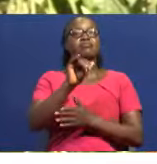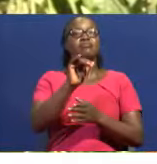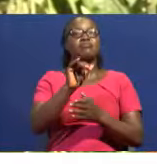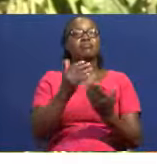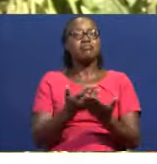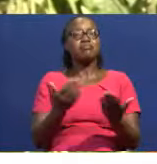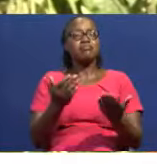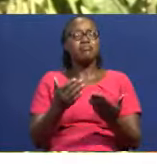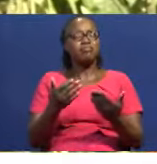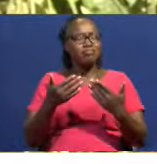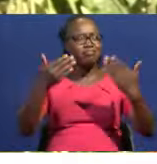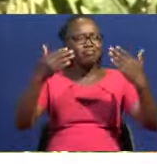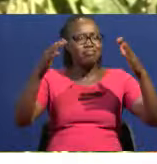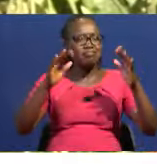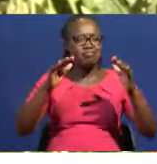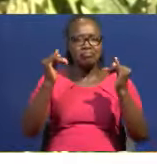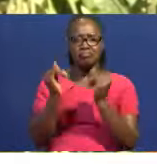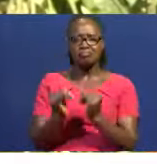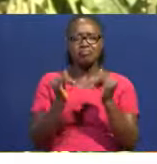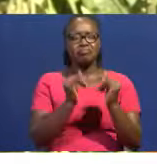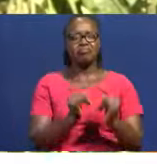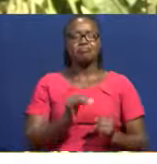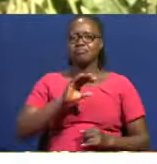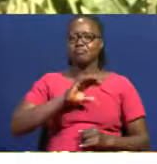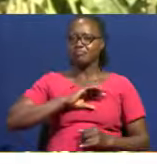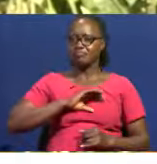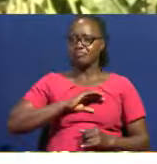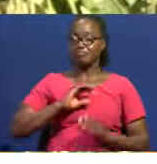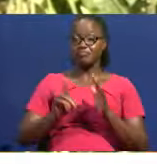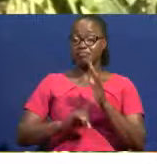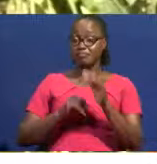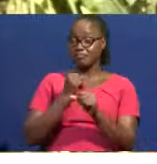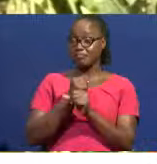places are individually owned. The Minister of